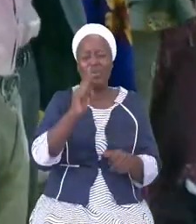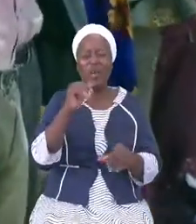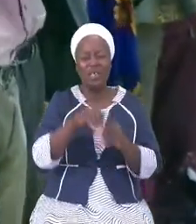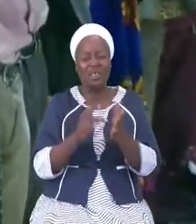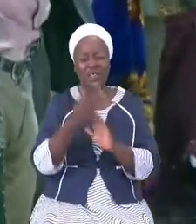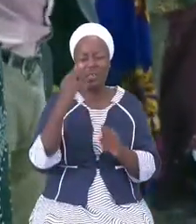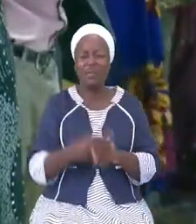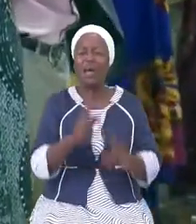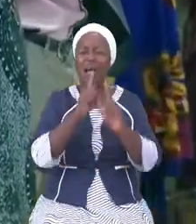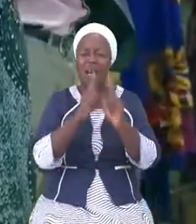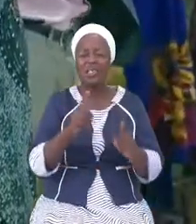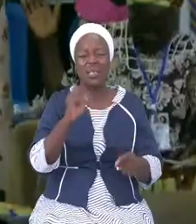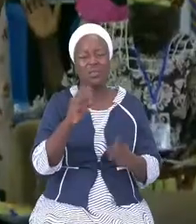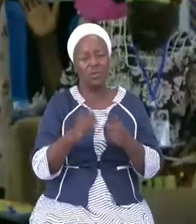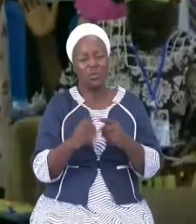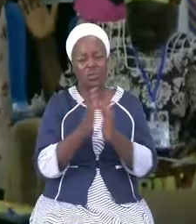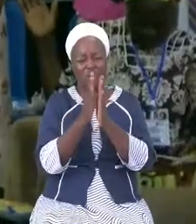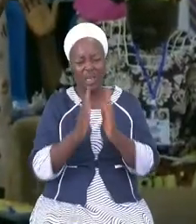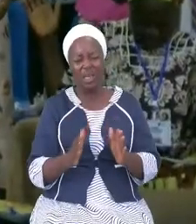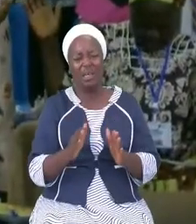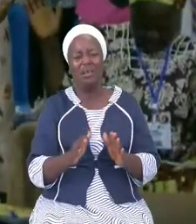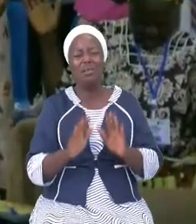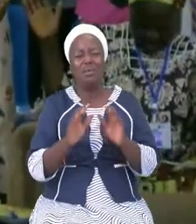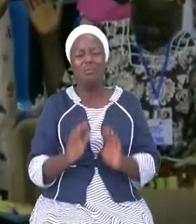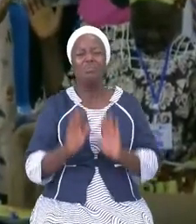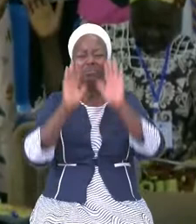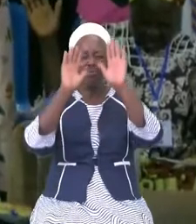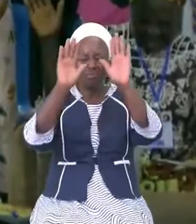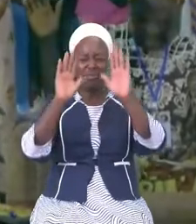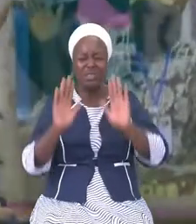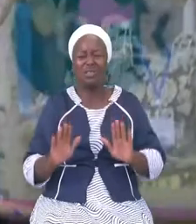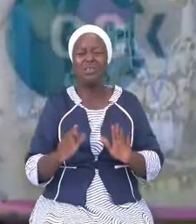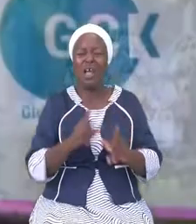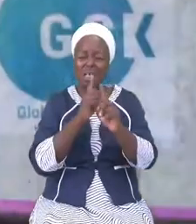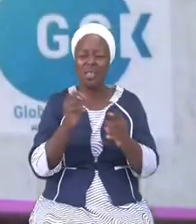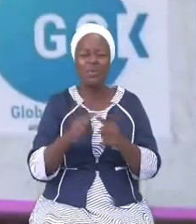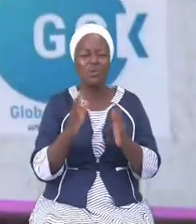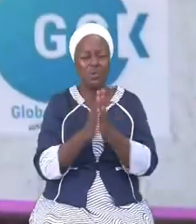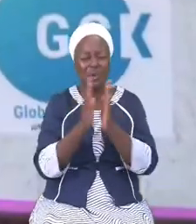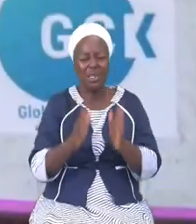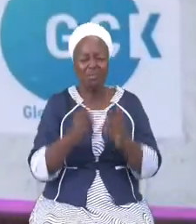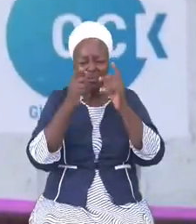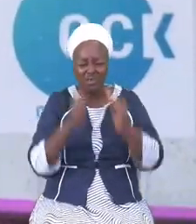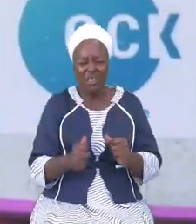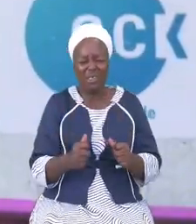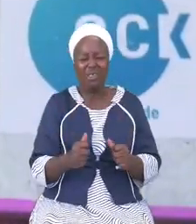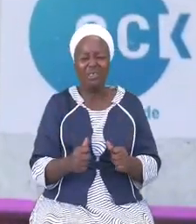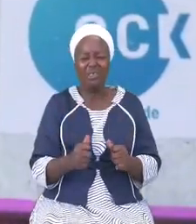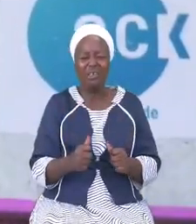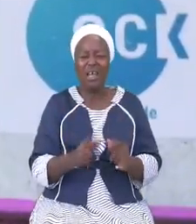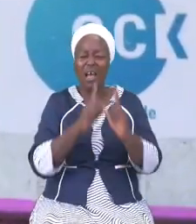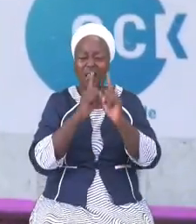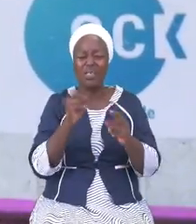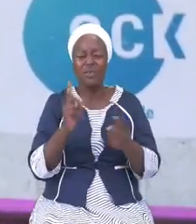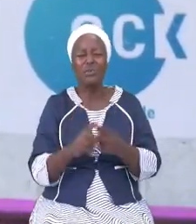Amen. Answers to prayer. Amen. Miraculous answers to prayer. Amen. Spontaneous, instantaneous answers